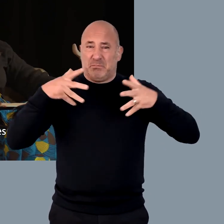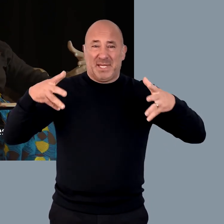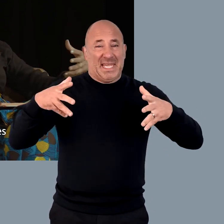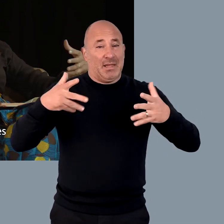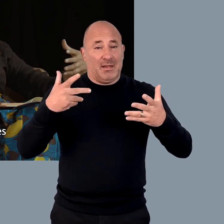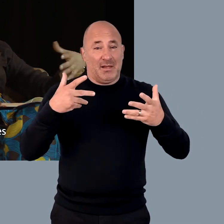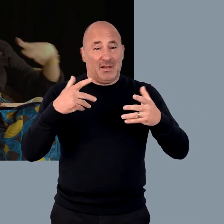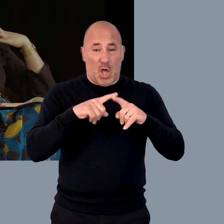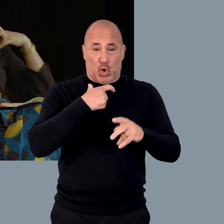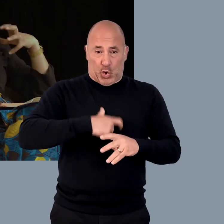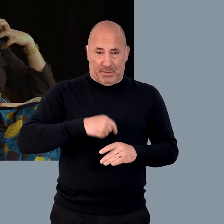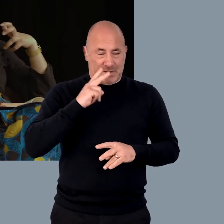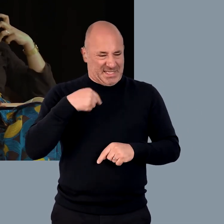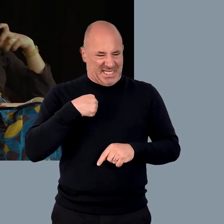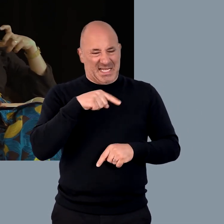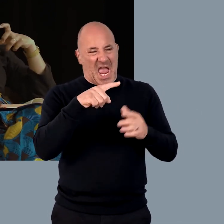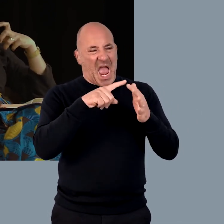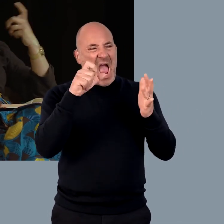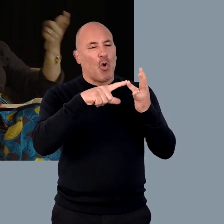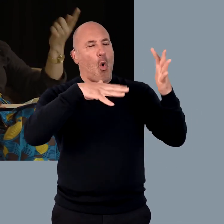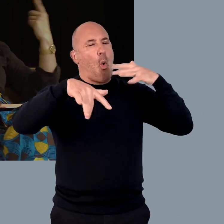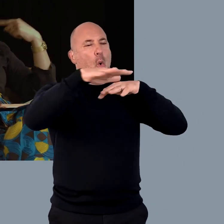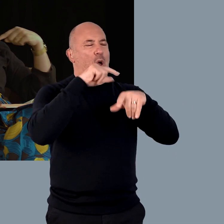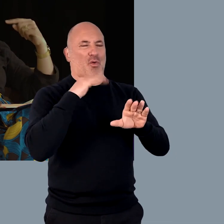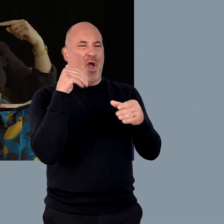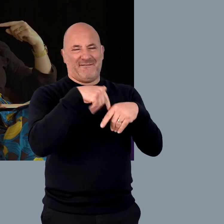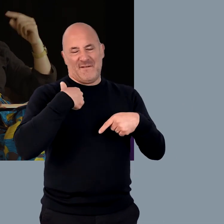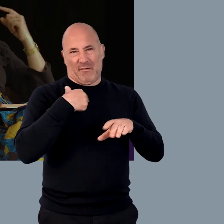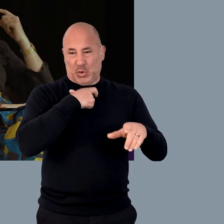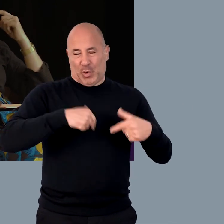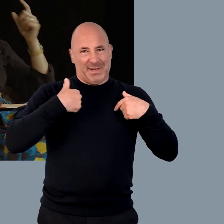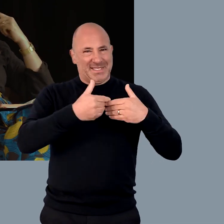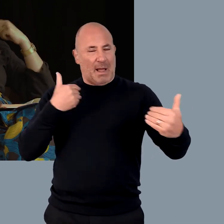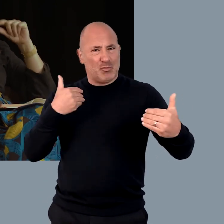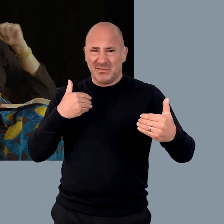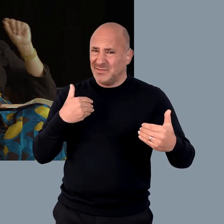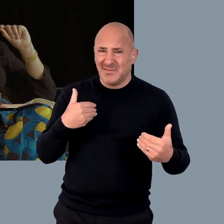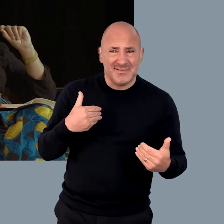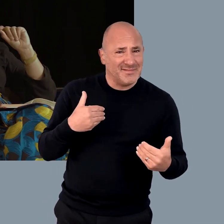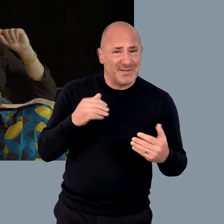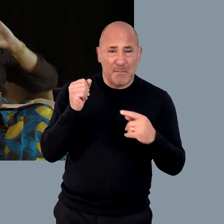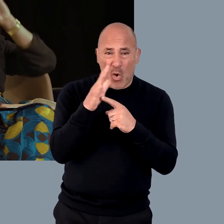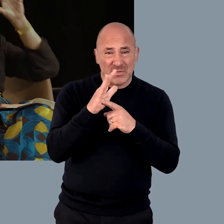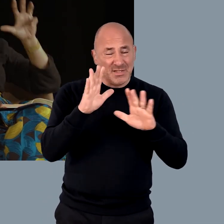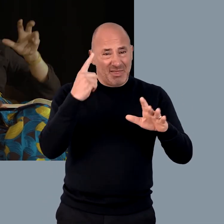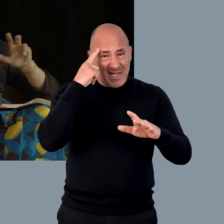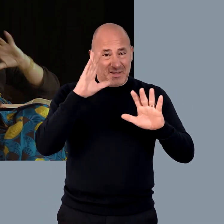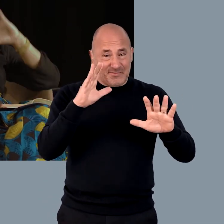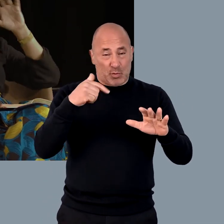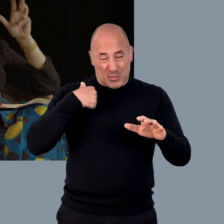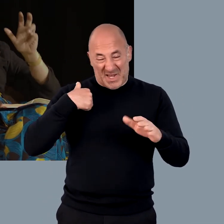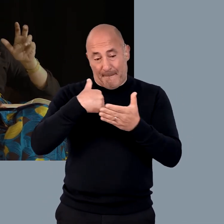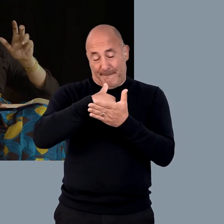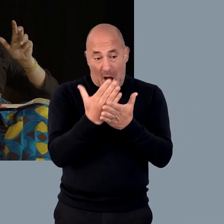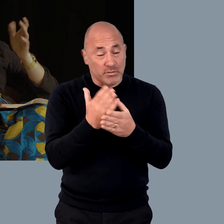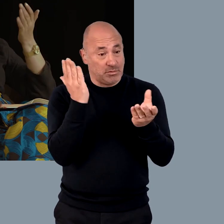outside of ecosystems. And I think it's really important for us to take that step back and remember that we are part of these natural